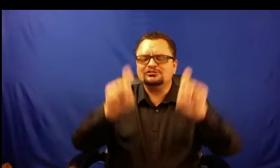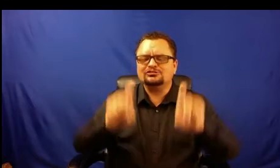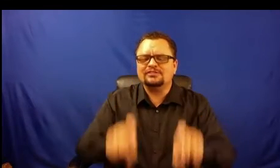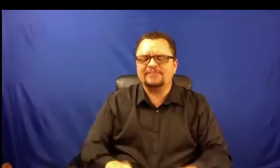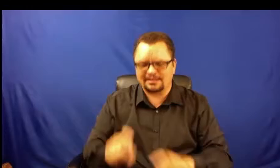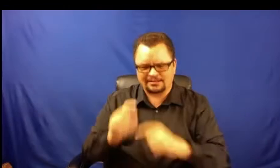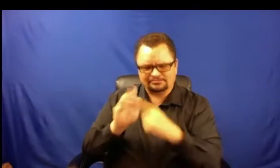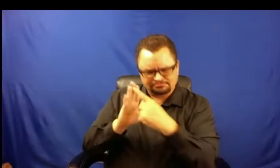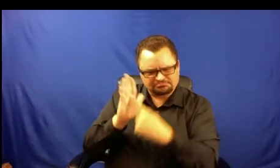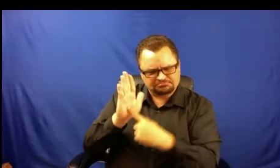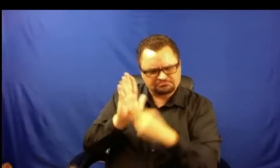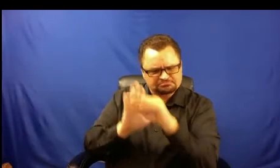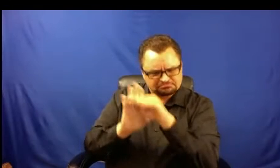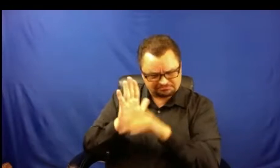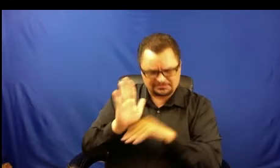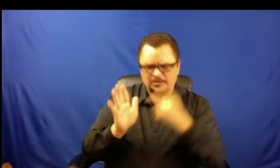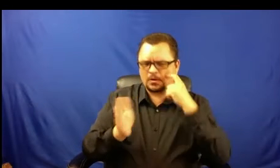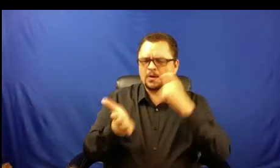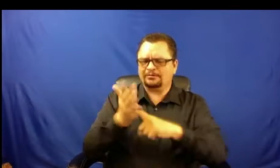as opposed to a self-survey.